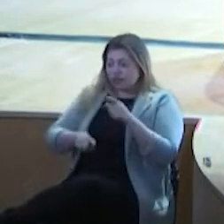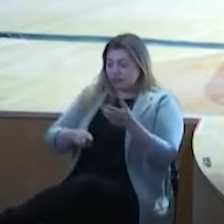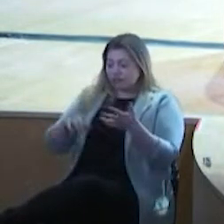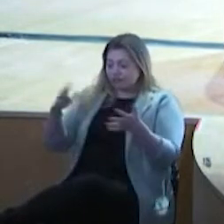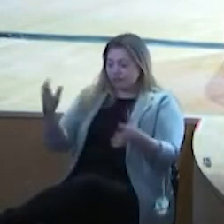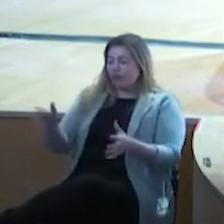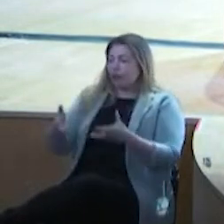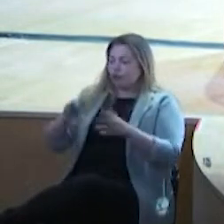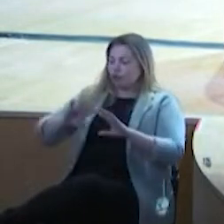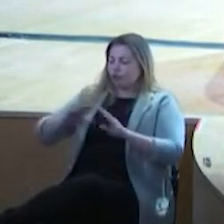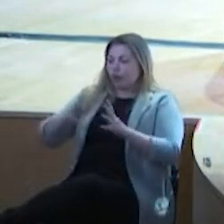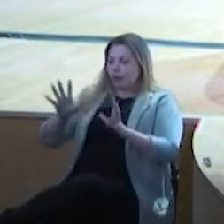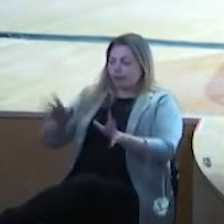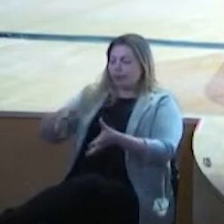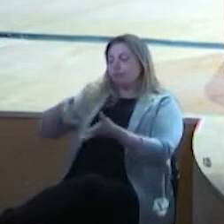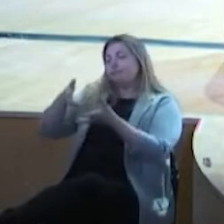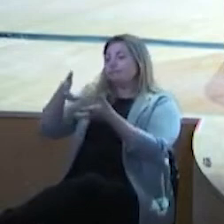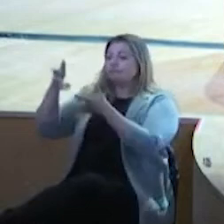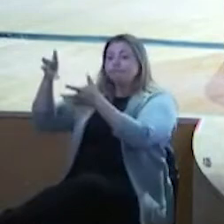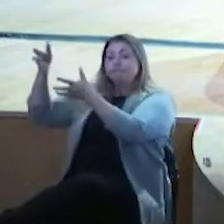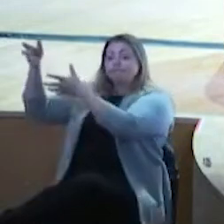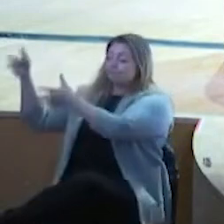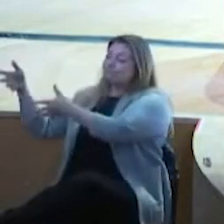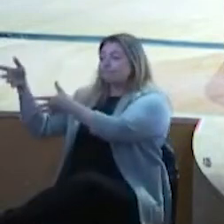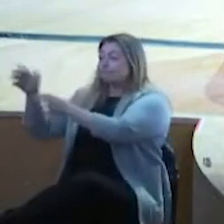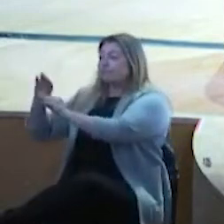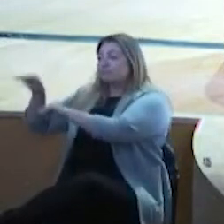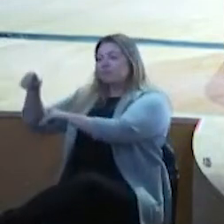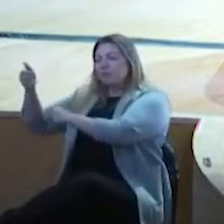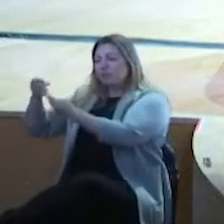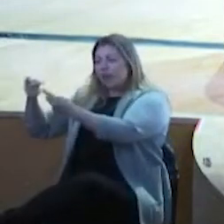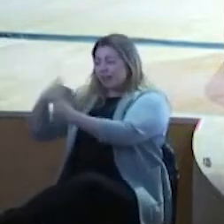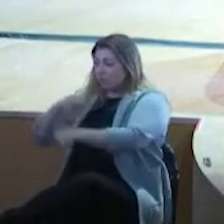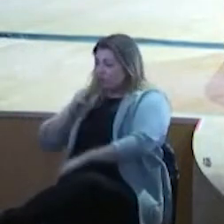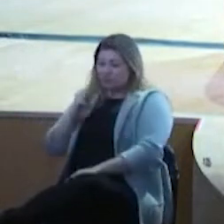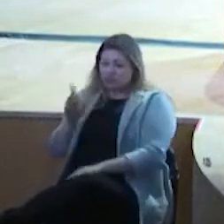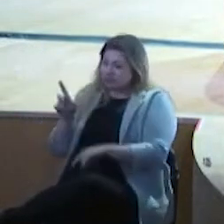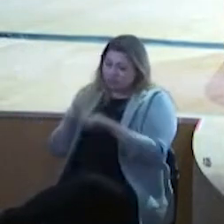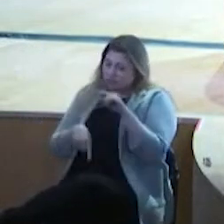and move to another place where there's water.